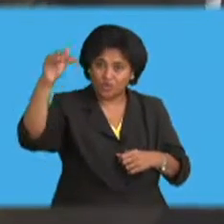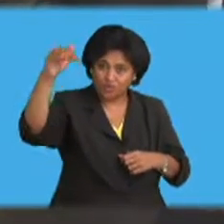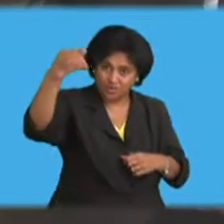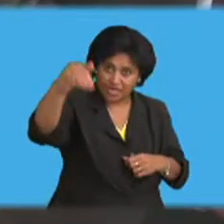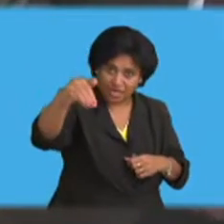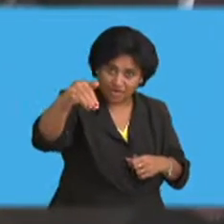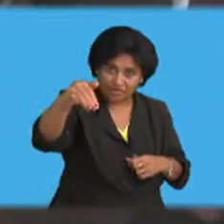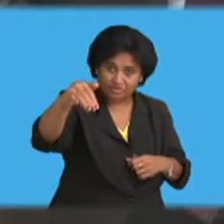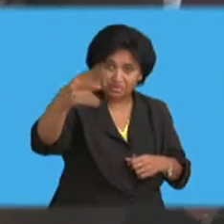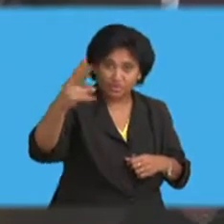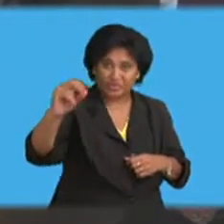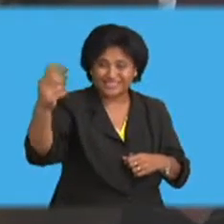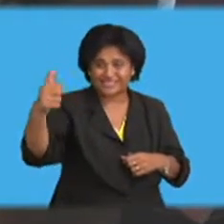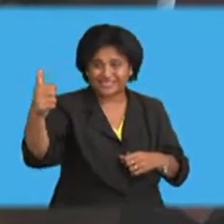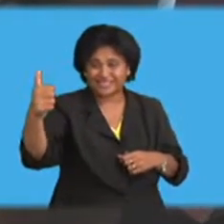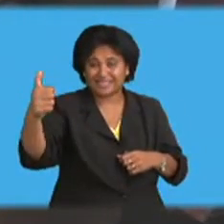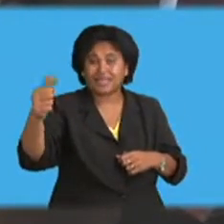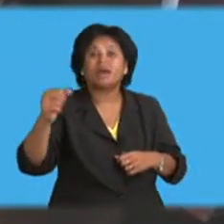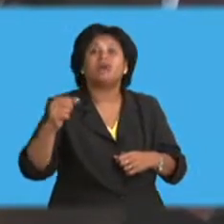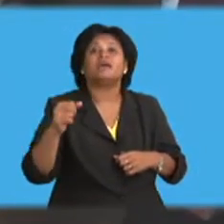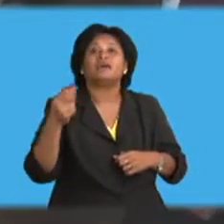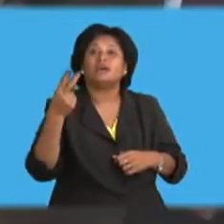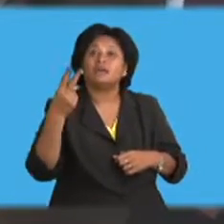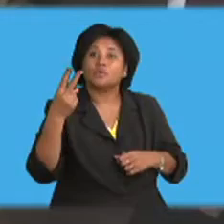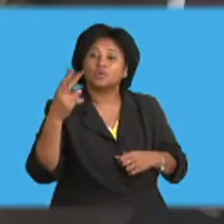2016, Madam Speaker.